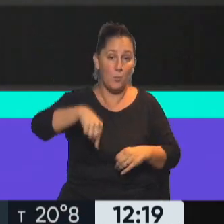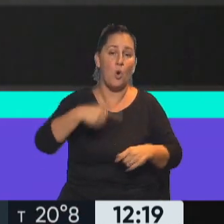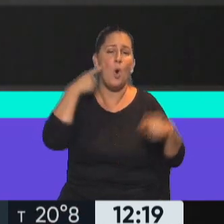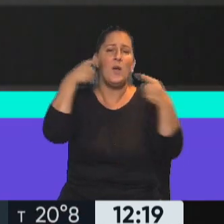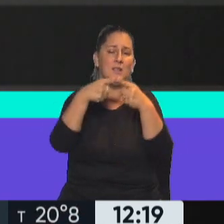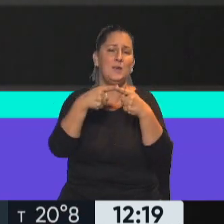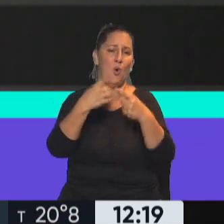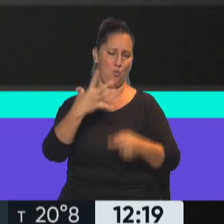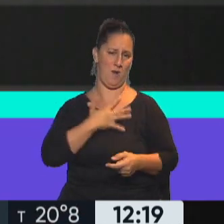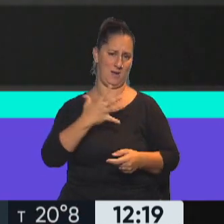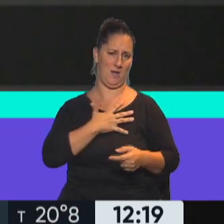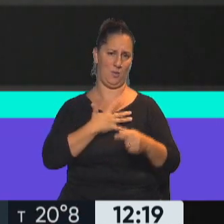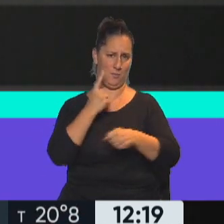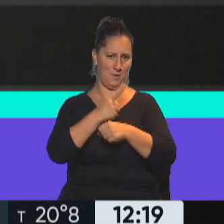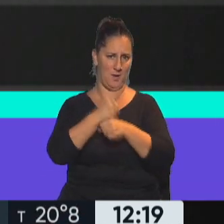With